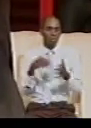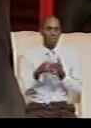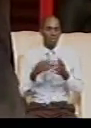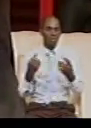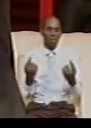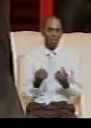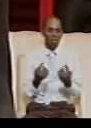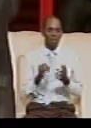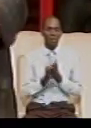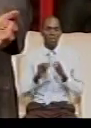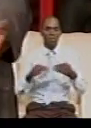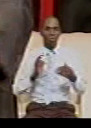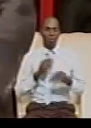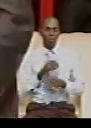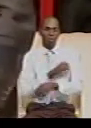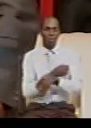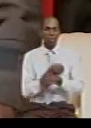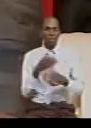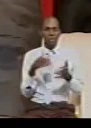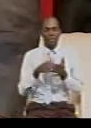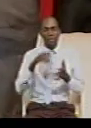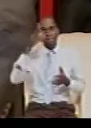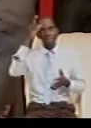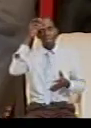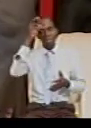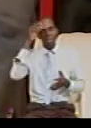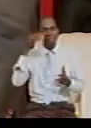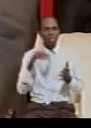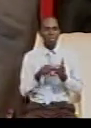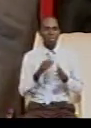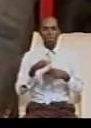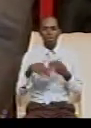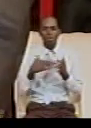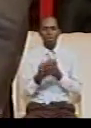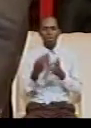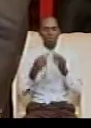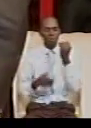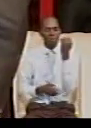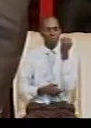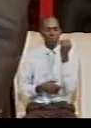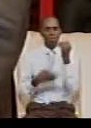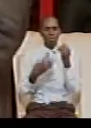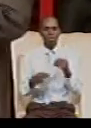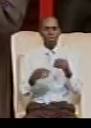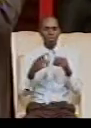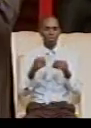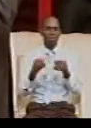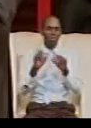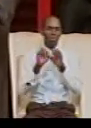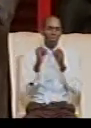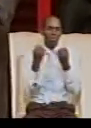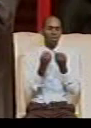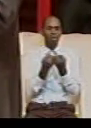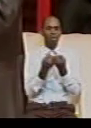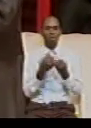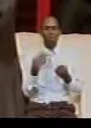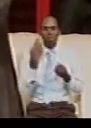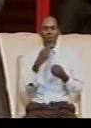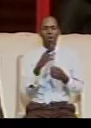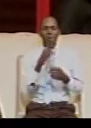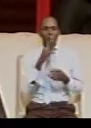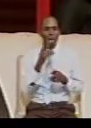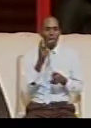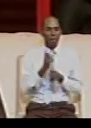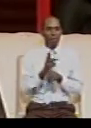Satan, against all the temptations of society, who are kept by the power of